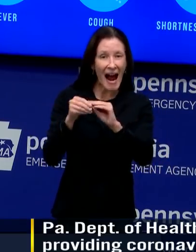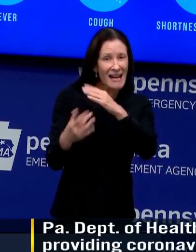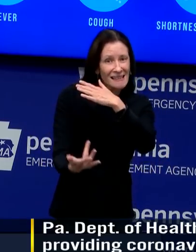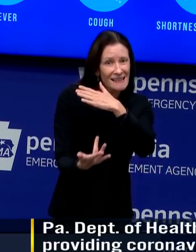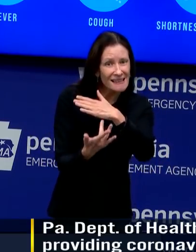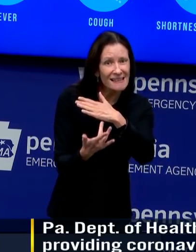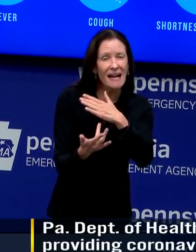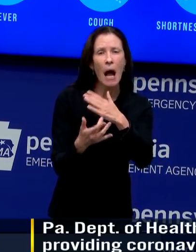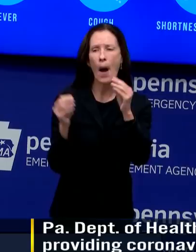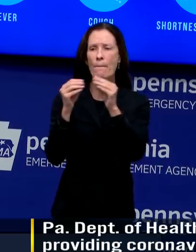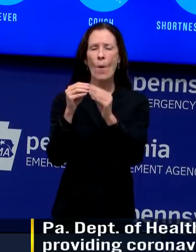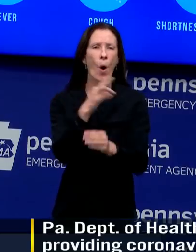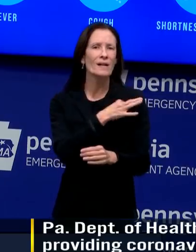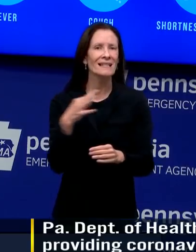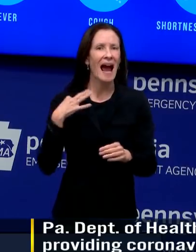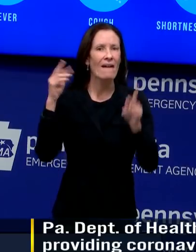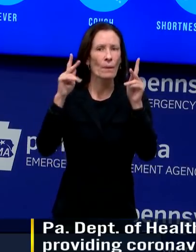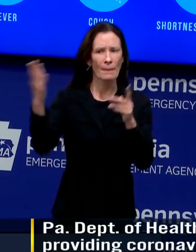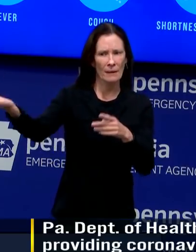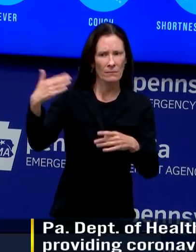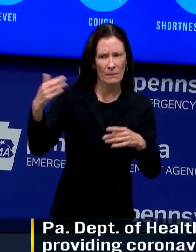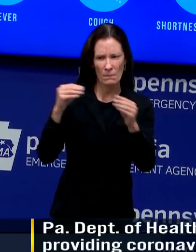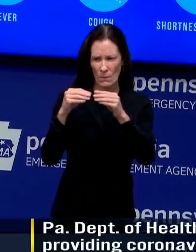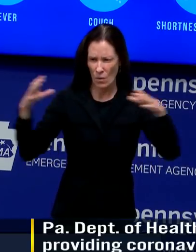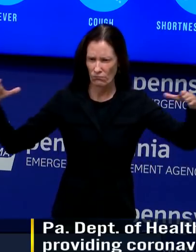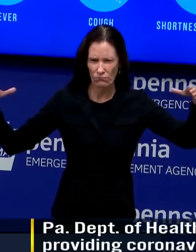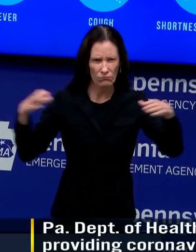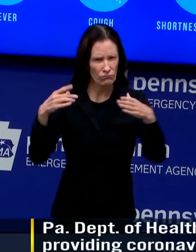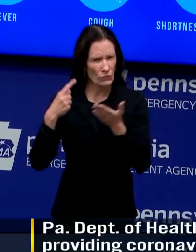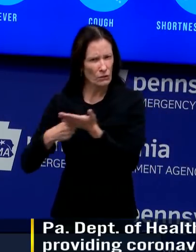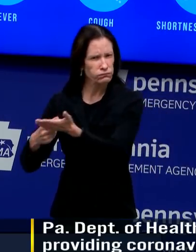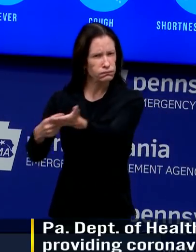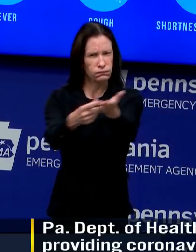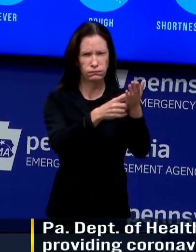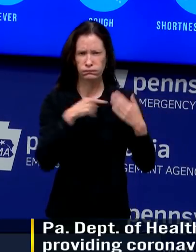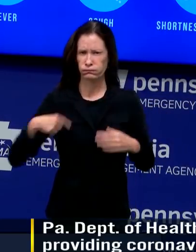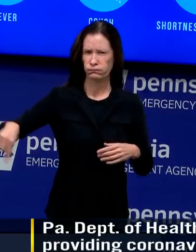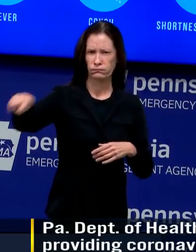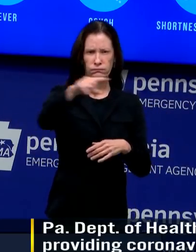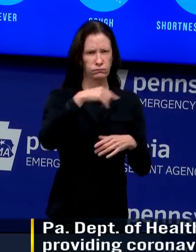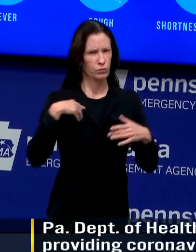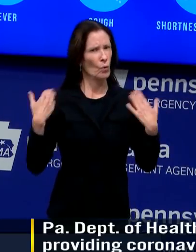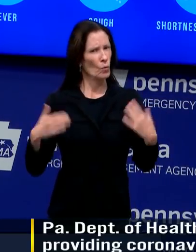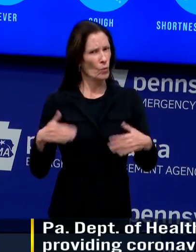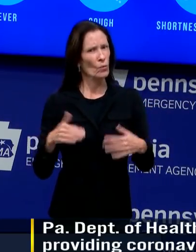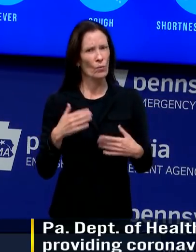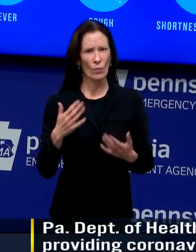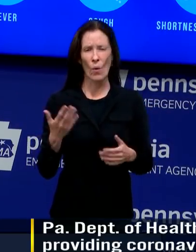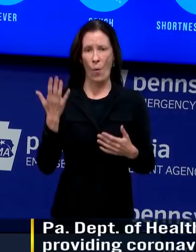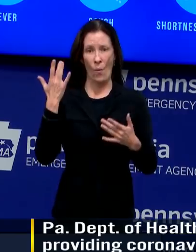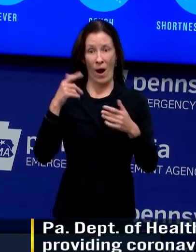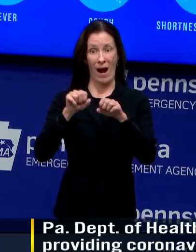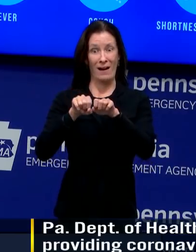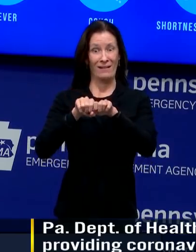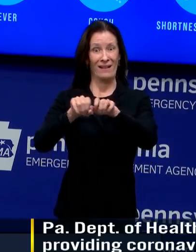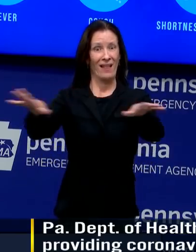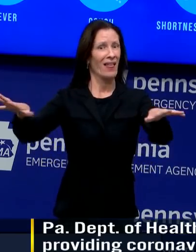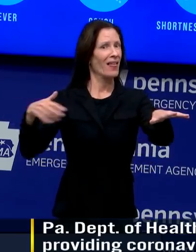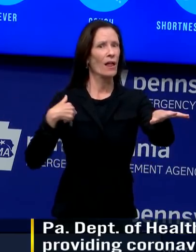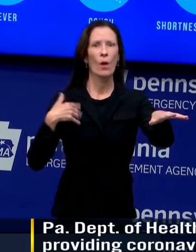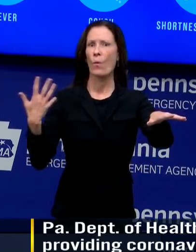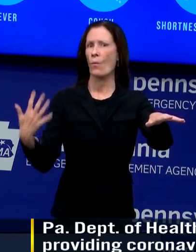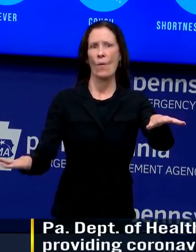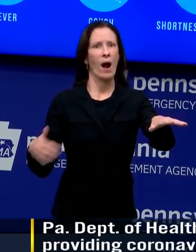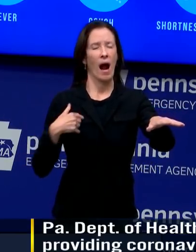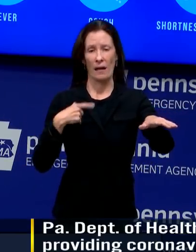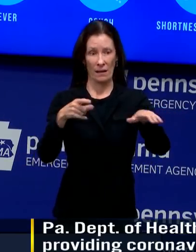because it will help us identify early if an outbreak starts to happen. Once we identify an outbreak, we